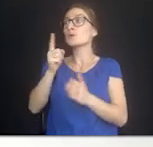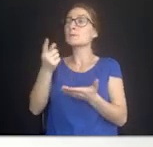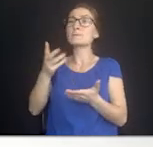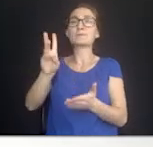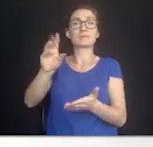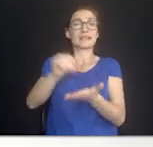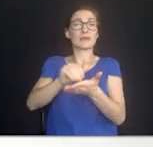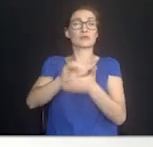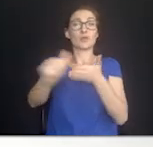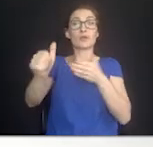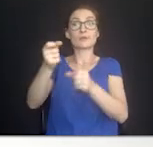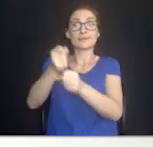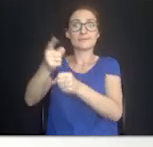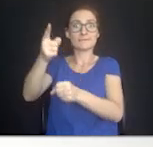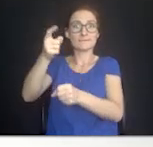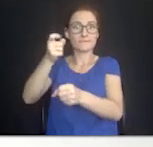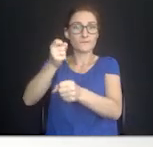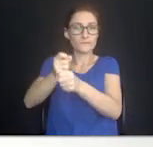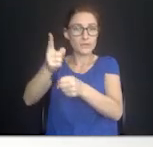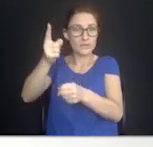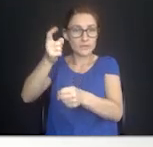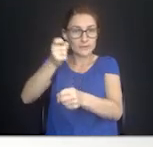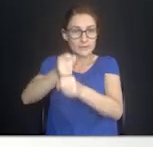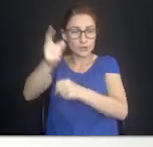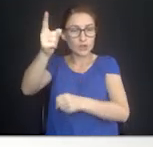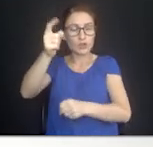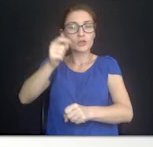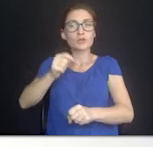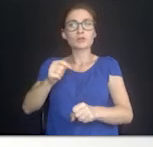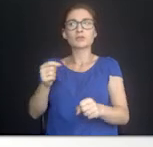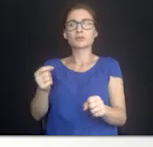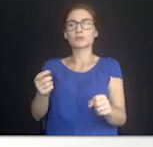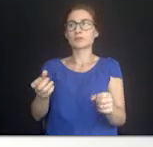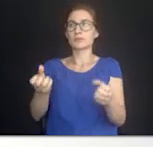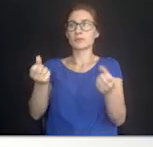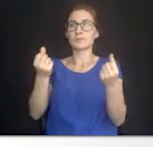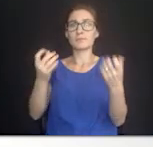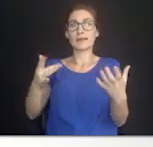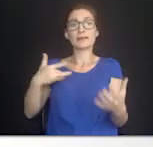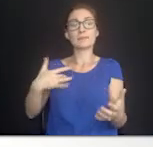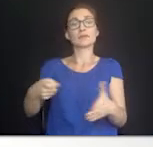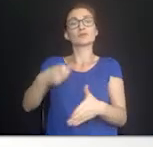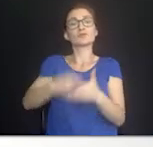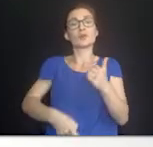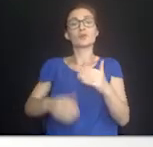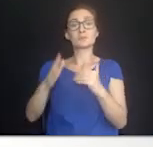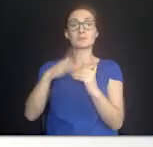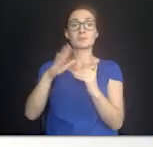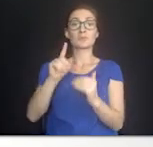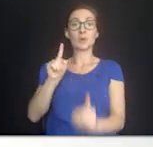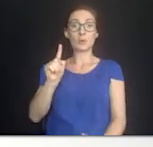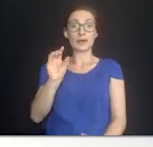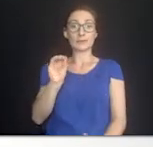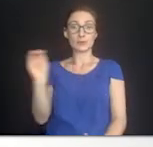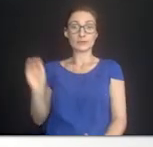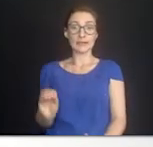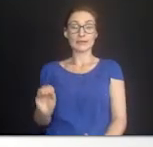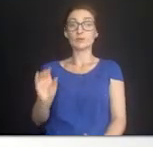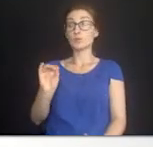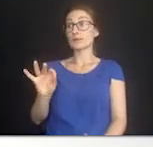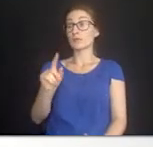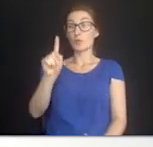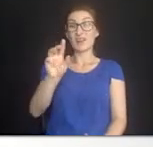per year, right? Many of them charge north of 1%, right? So if you talk about $1 million in a trust,